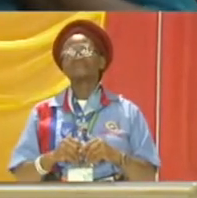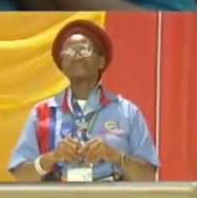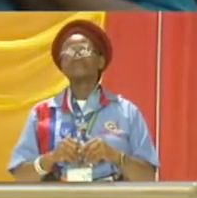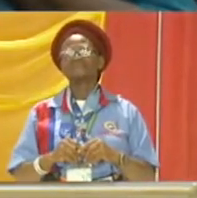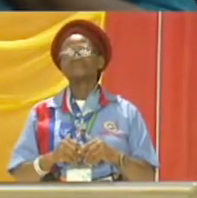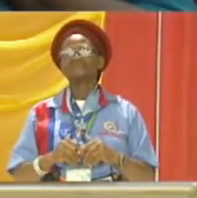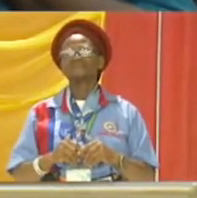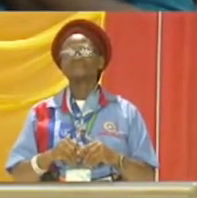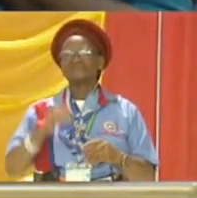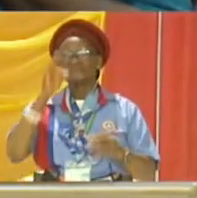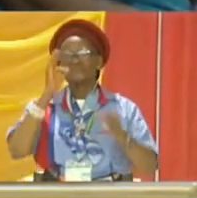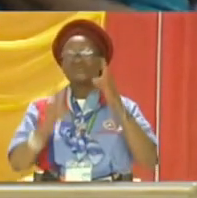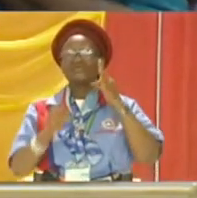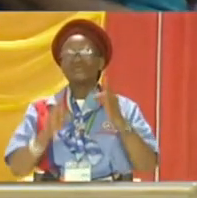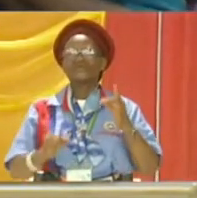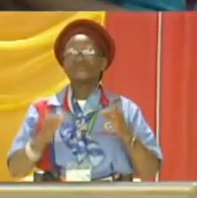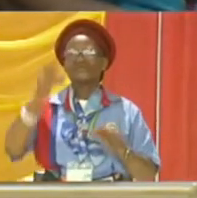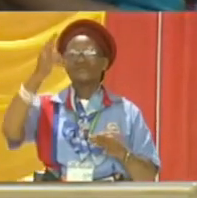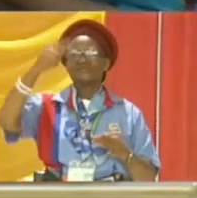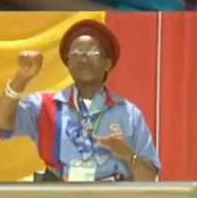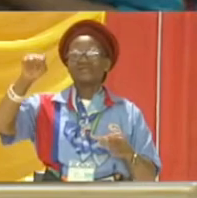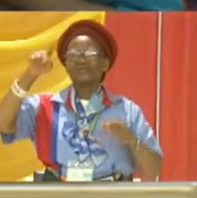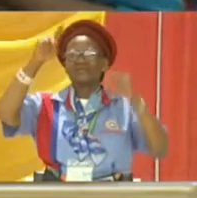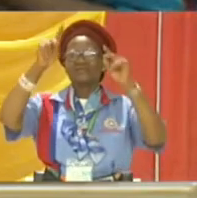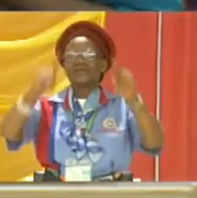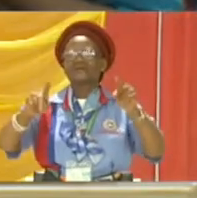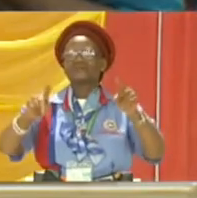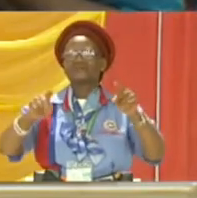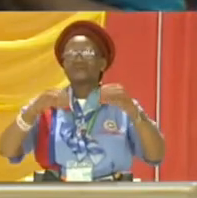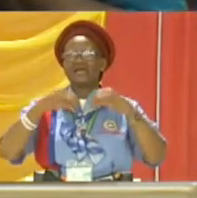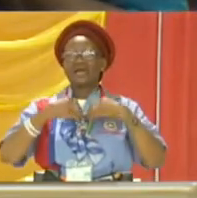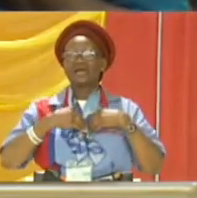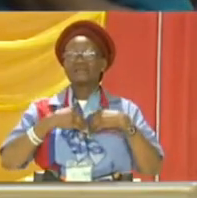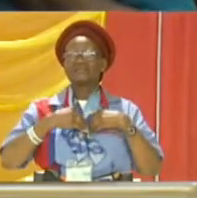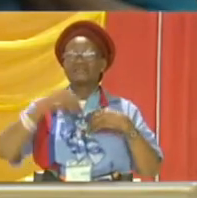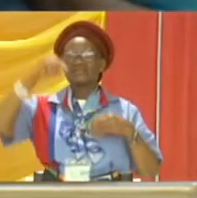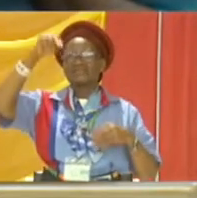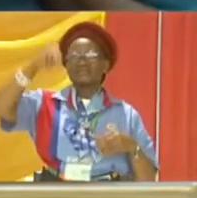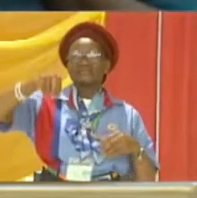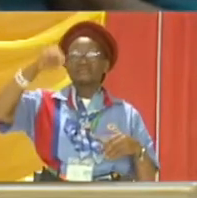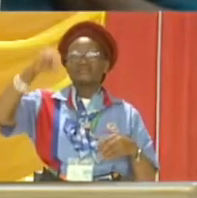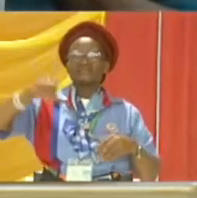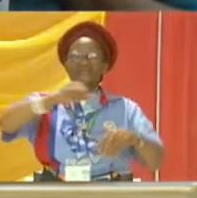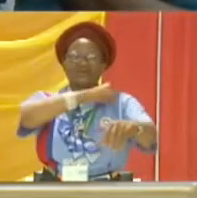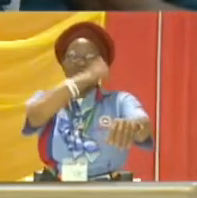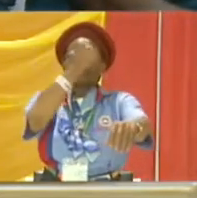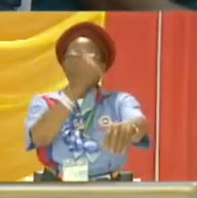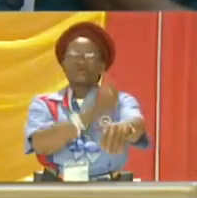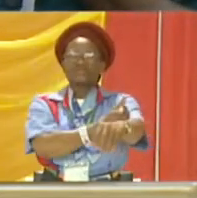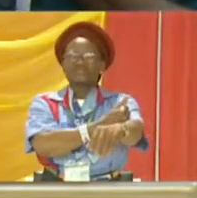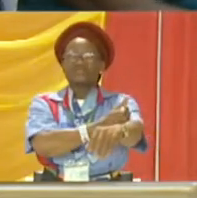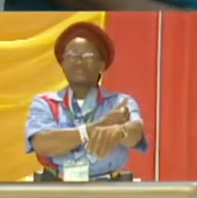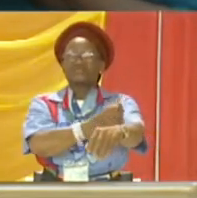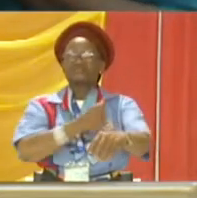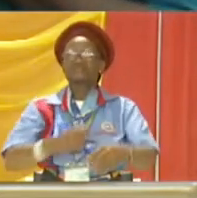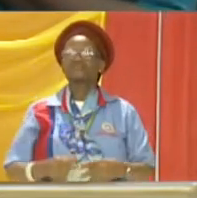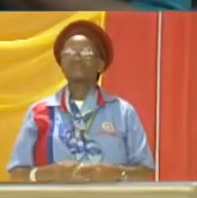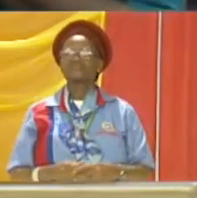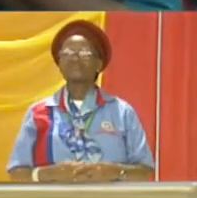If the fellow has the necessary authority, ti eni na ba ni iru ase to to ati agbara to